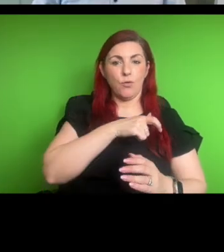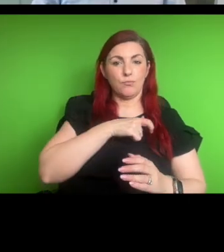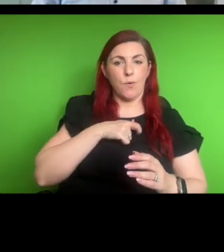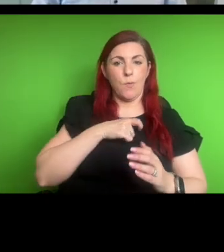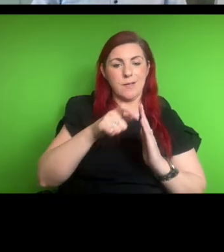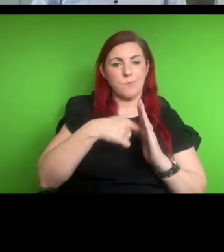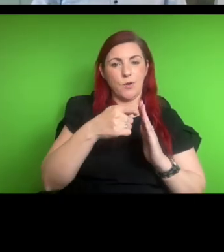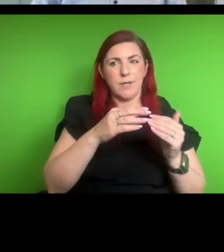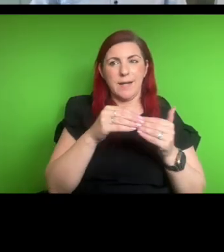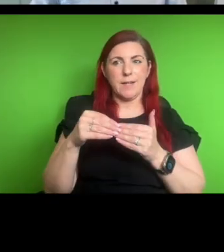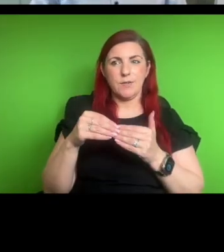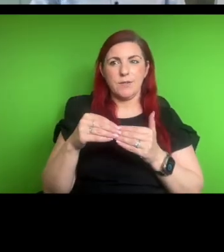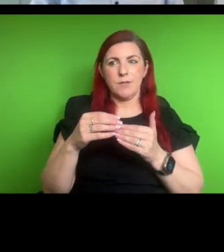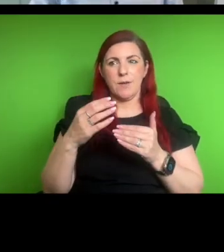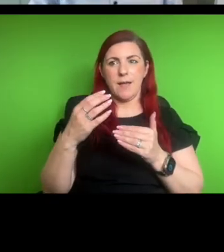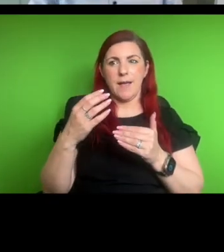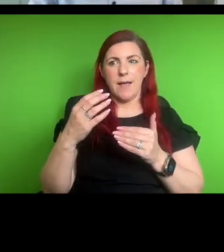what is in those standards.